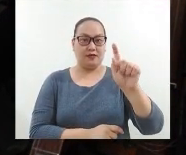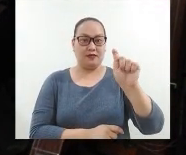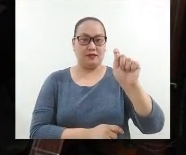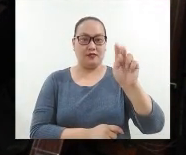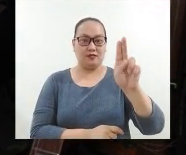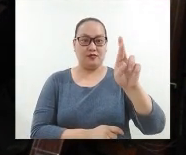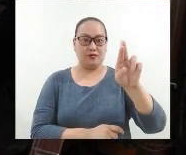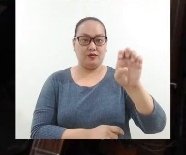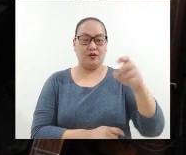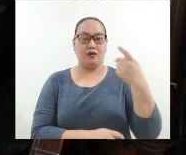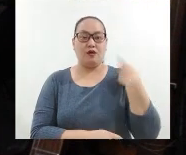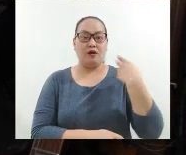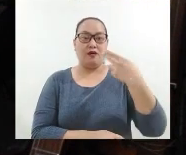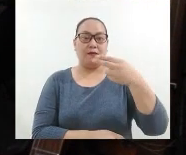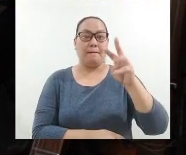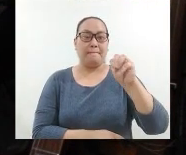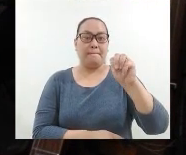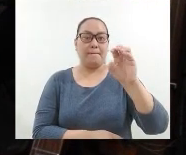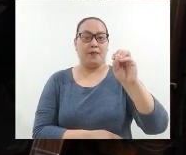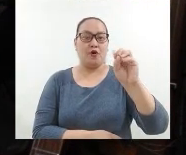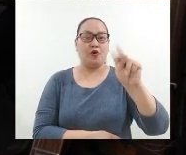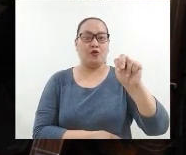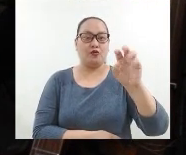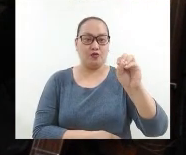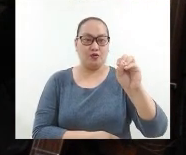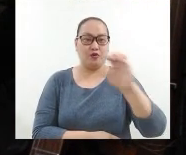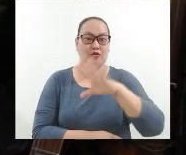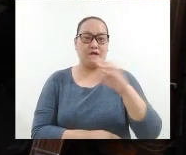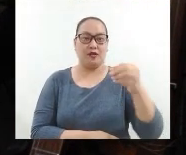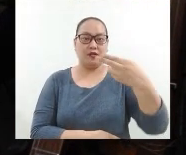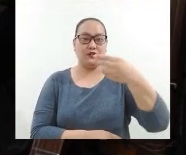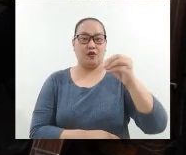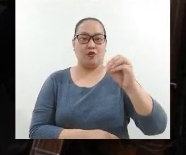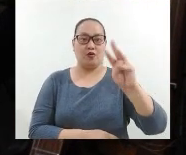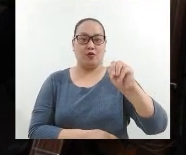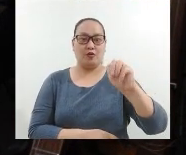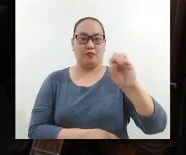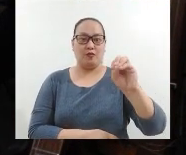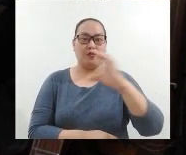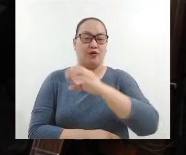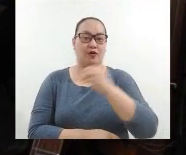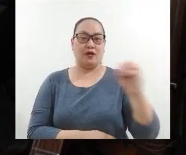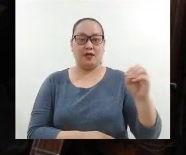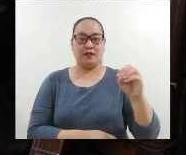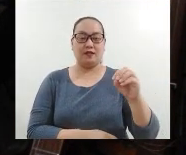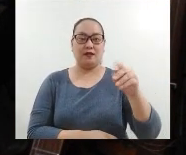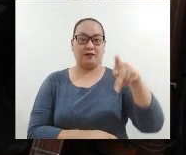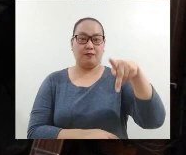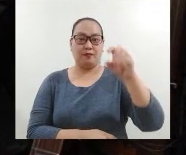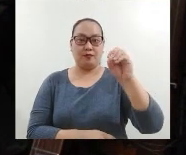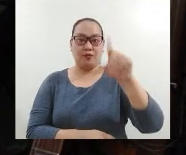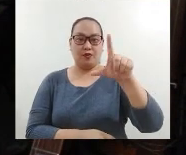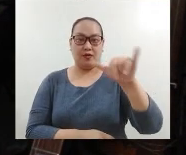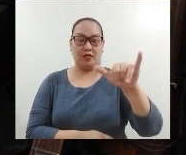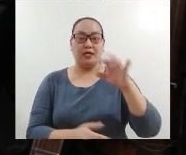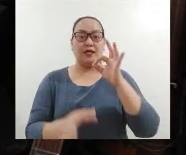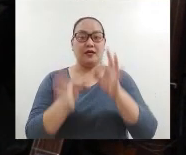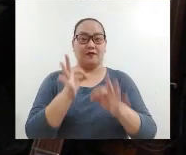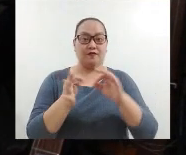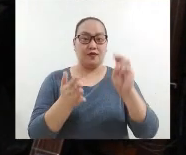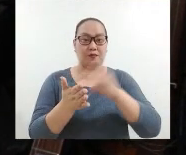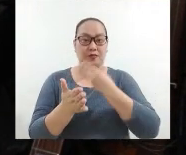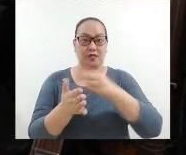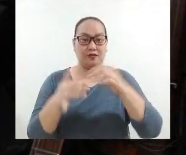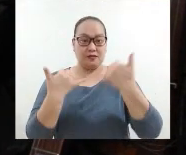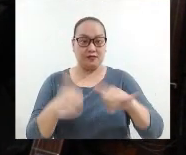is homophonic, and the third one is polyphonic. When the melody is played without any